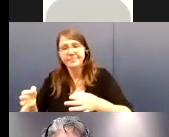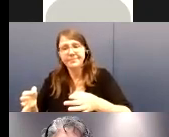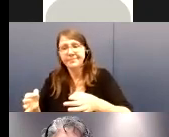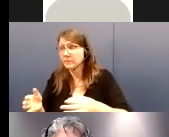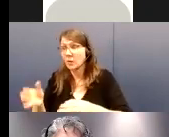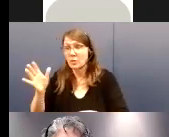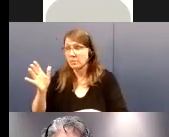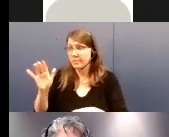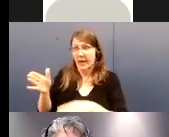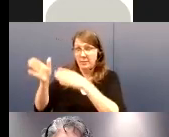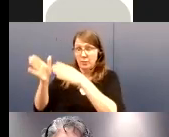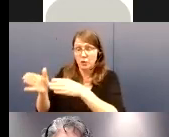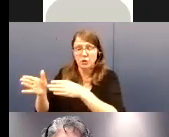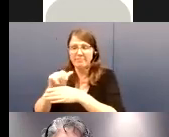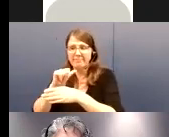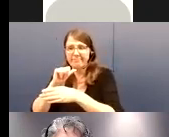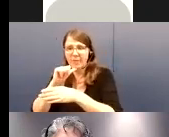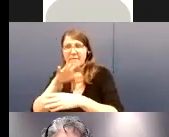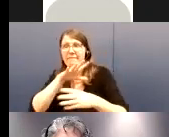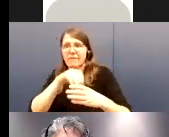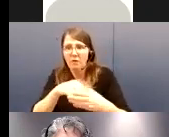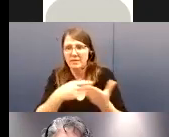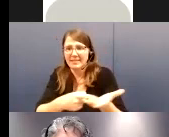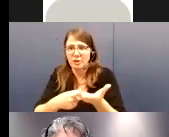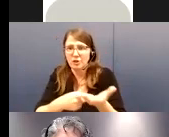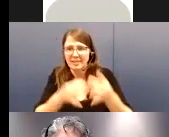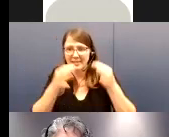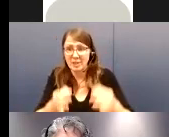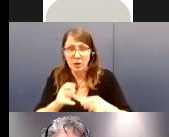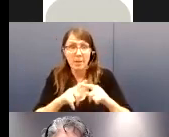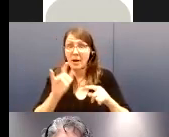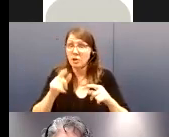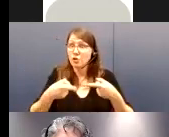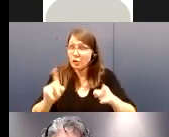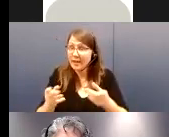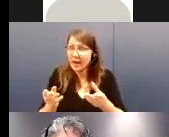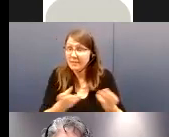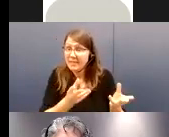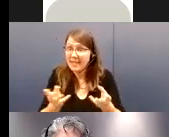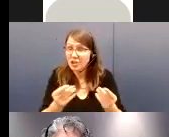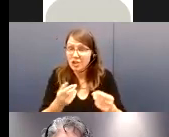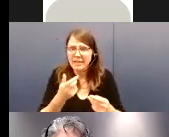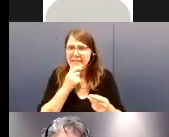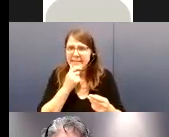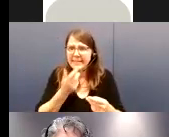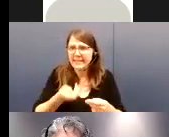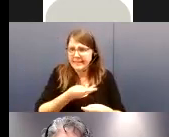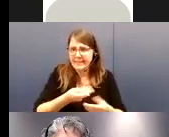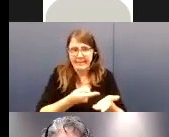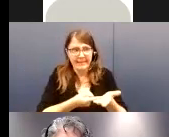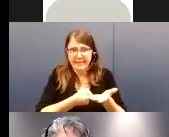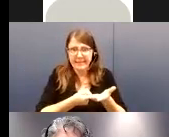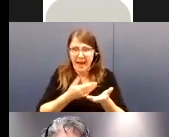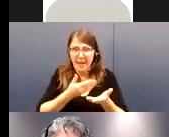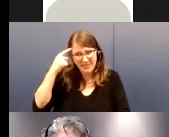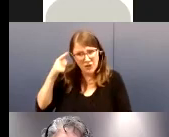But we've had a lot of conversations around what was in the best interest of the parent, and was putting them on a plane or traveling across country